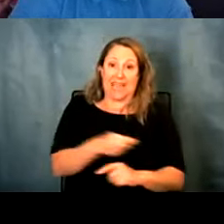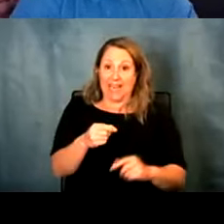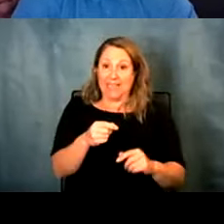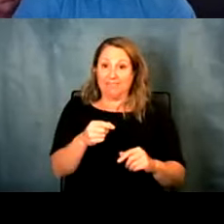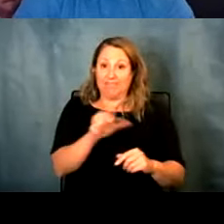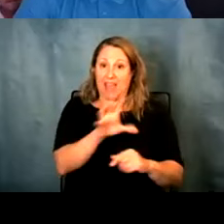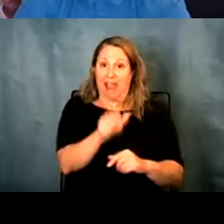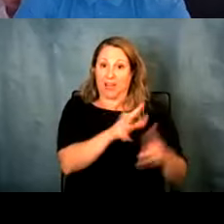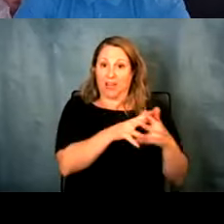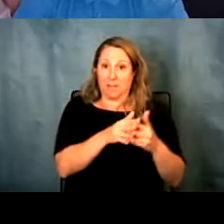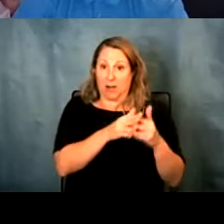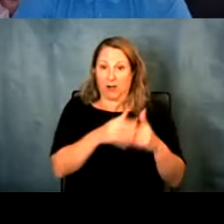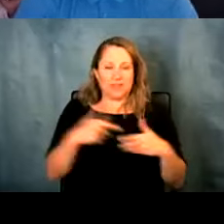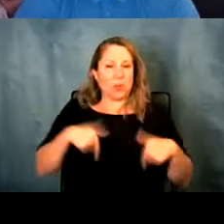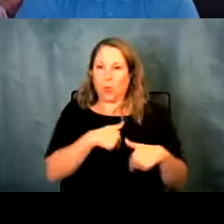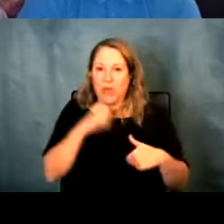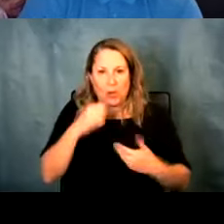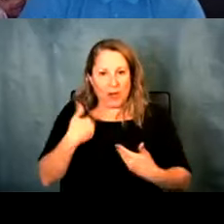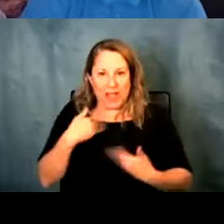data available right now.